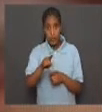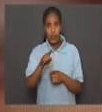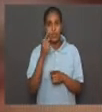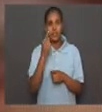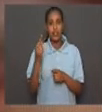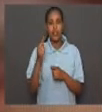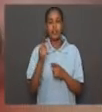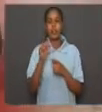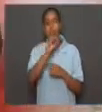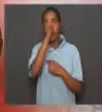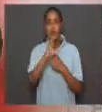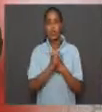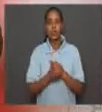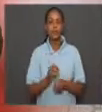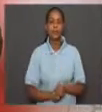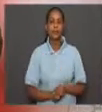certain temperature.